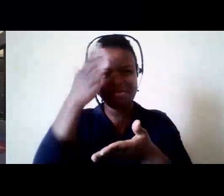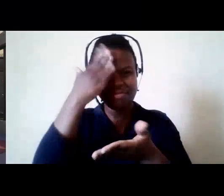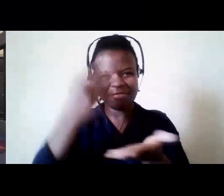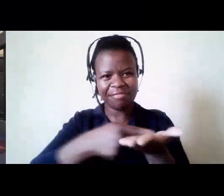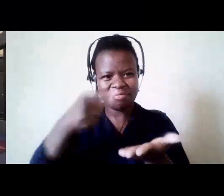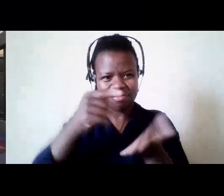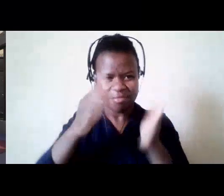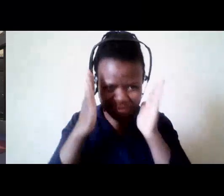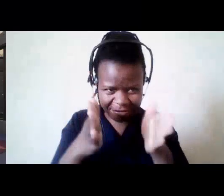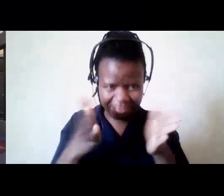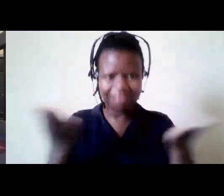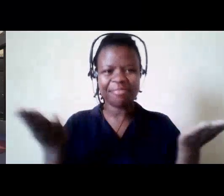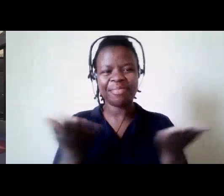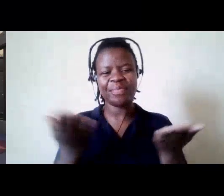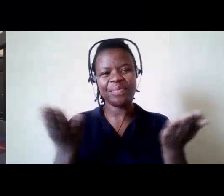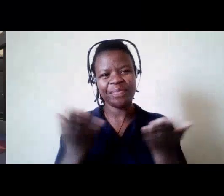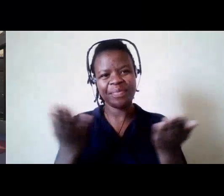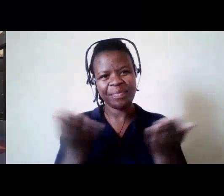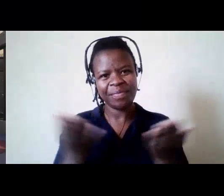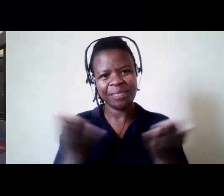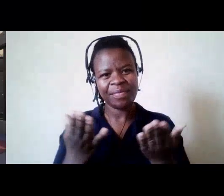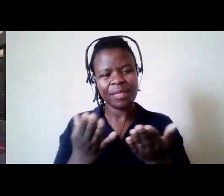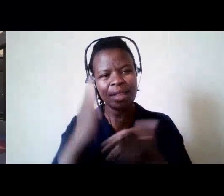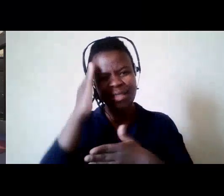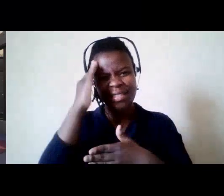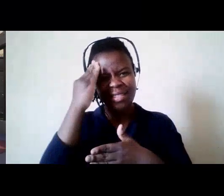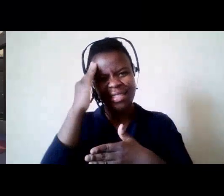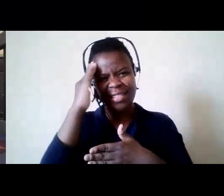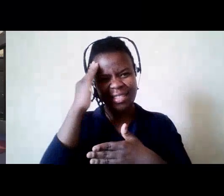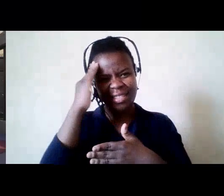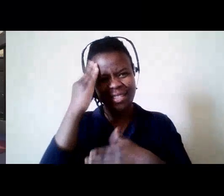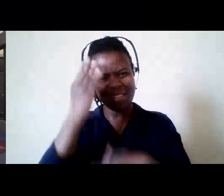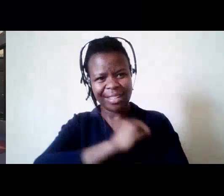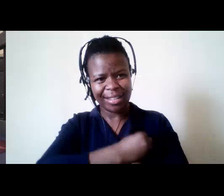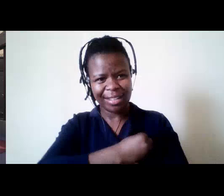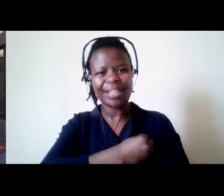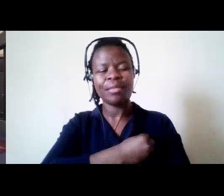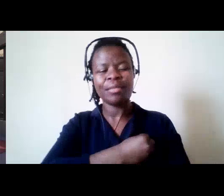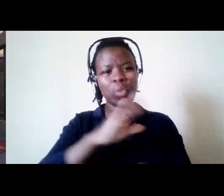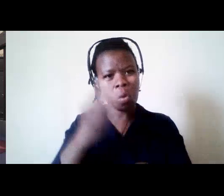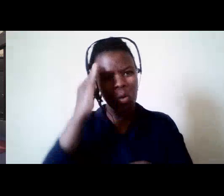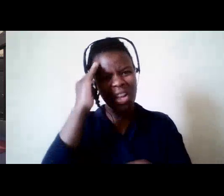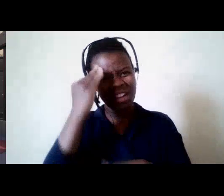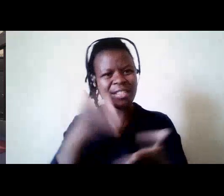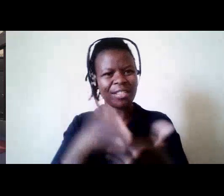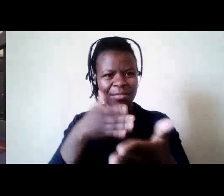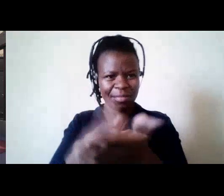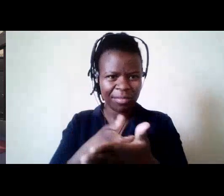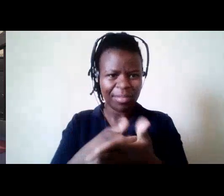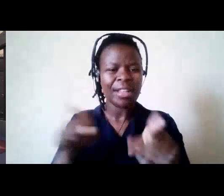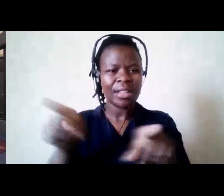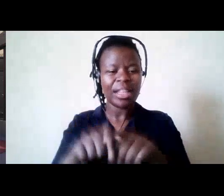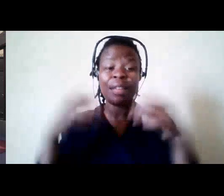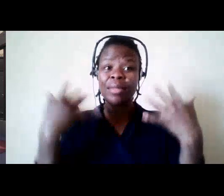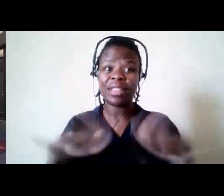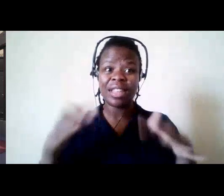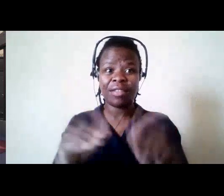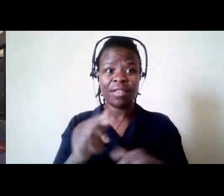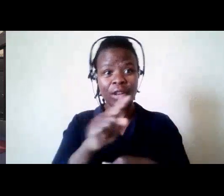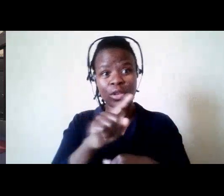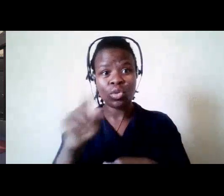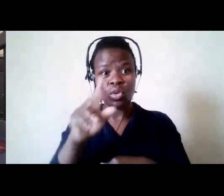on intellectual disability, intellectual impairment, but mostly severe to profound intellectual disability,